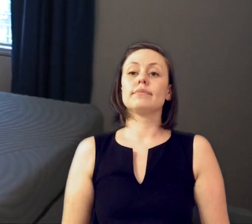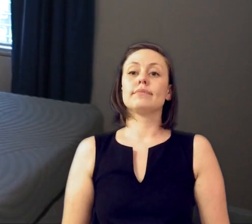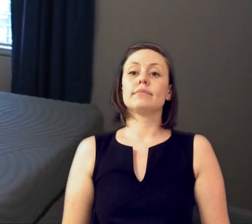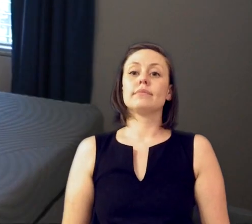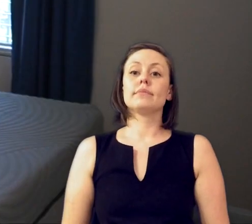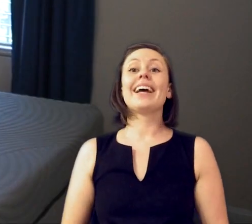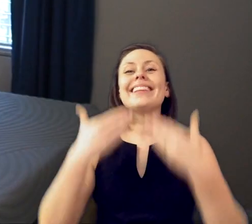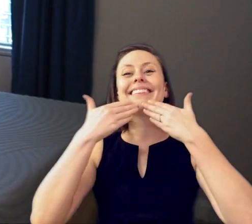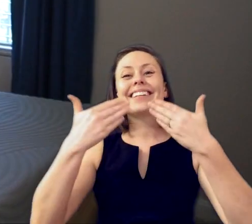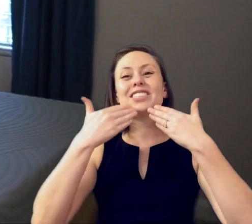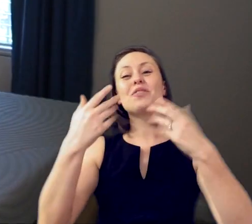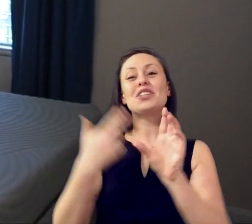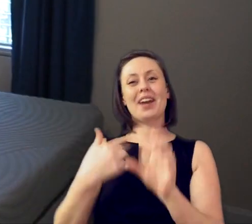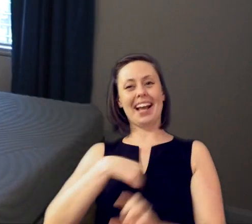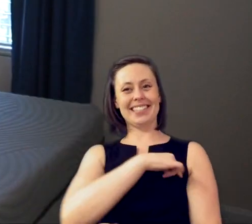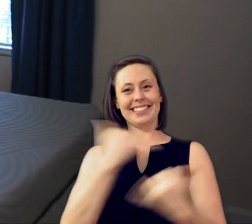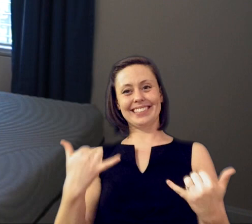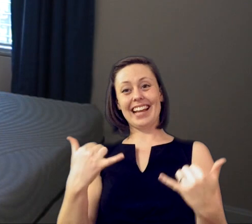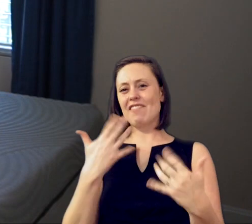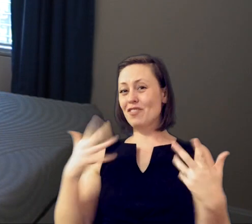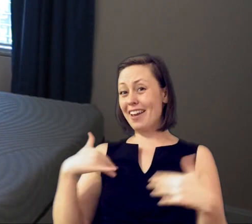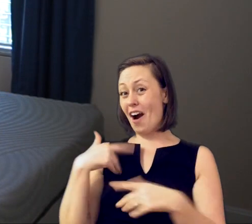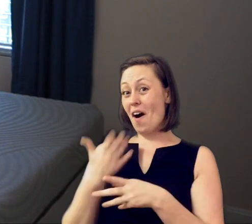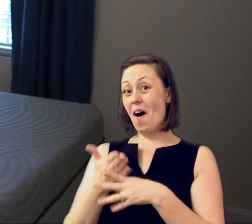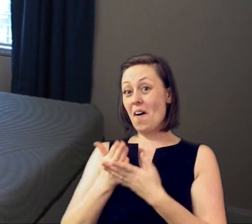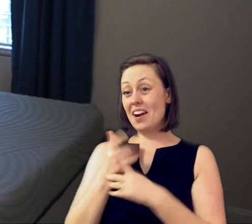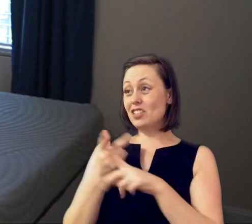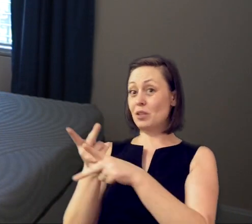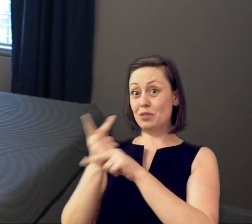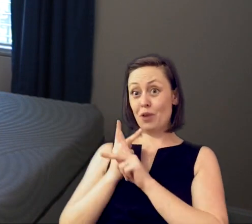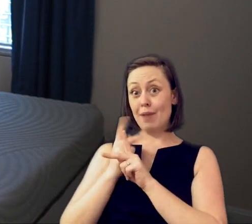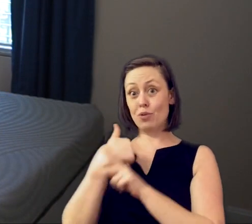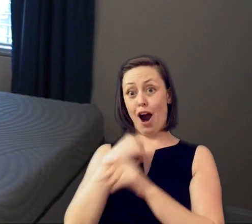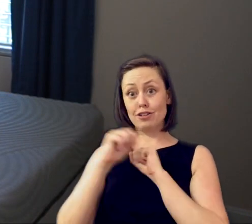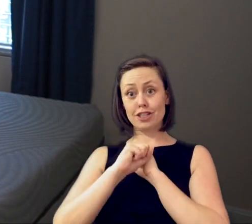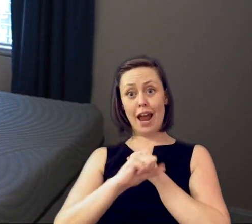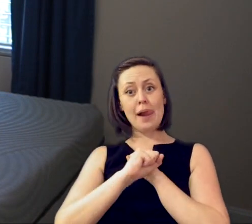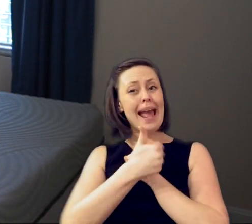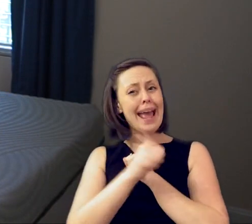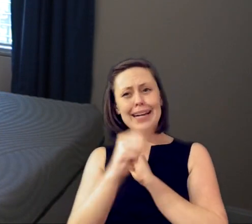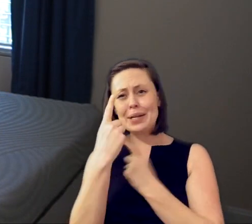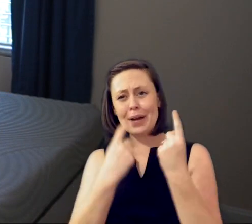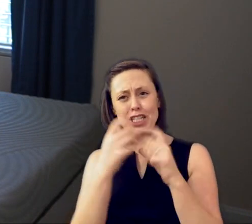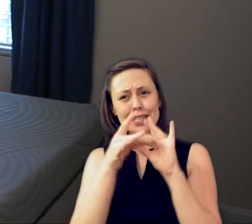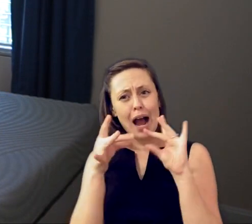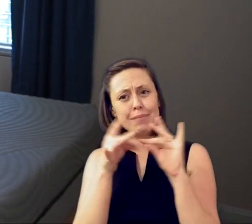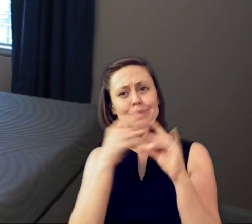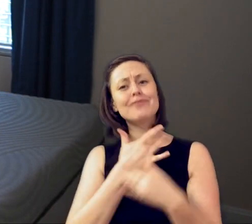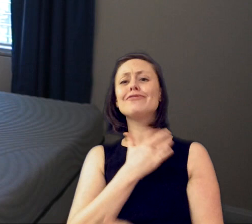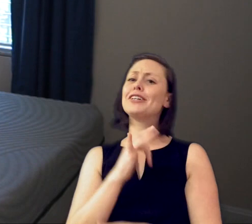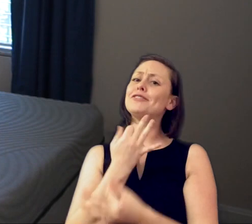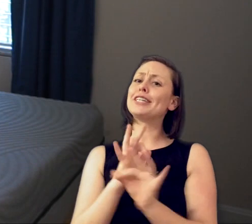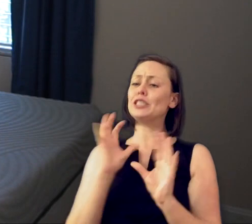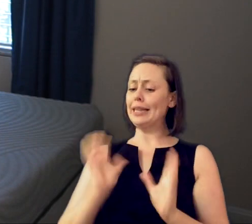Thank you so much for joining us today. If you haven't already, would you please subscribe to our channel? If you have any questions or comments, please feel free to leave them below